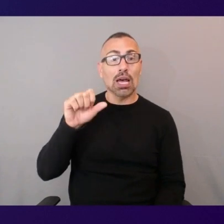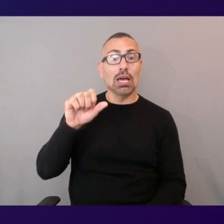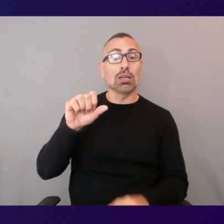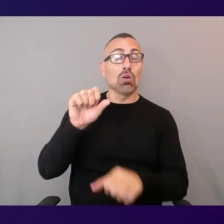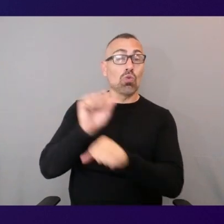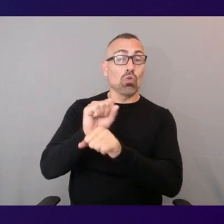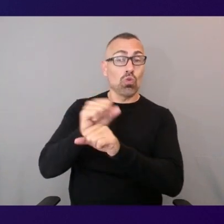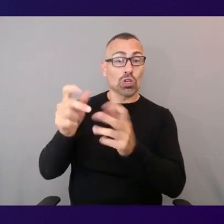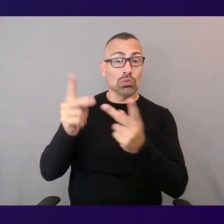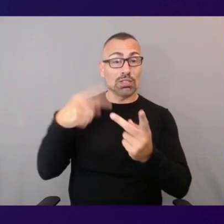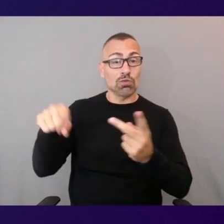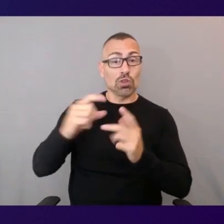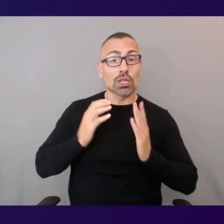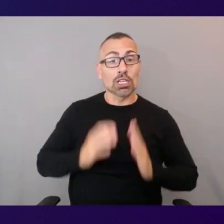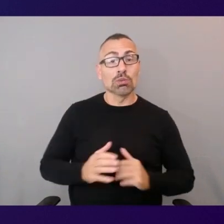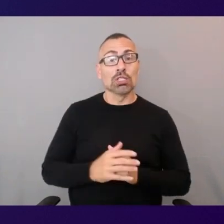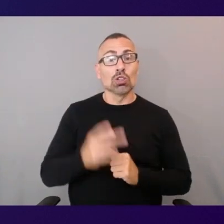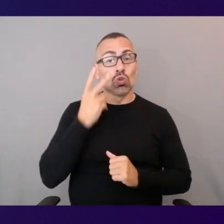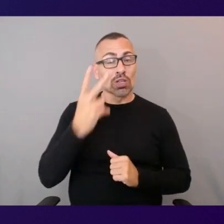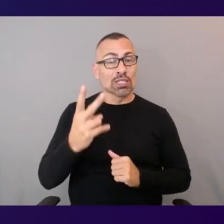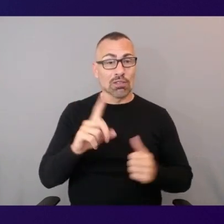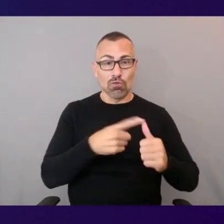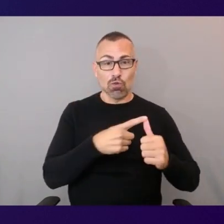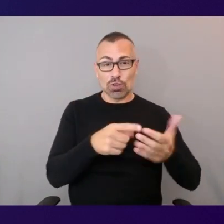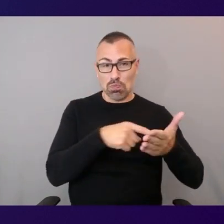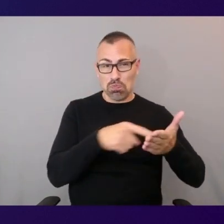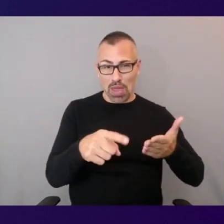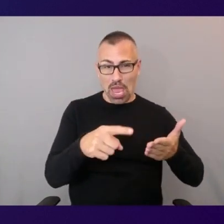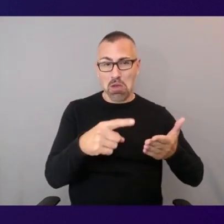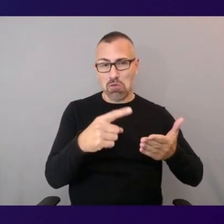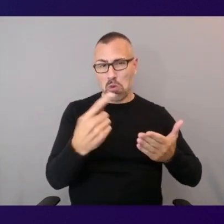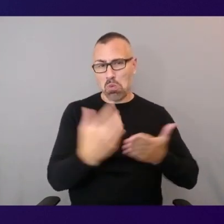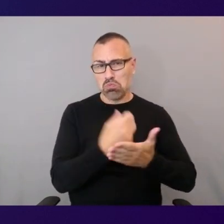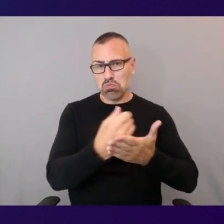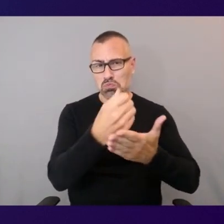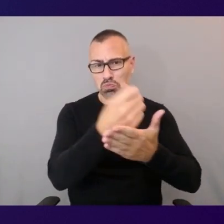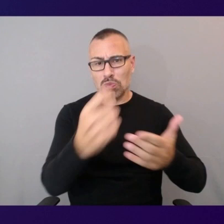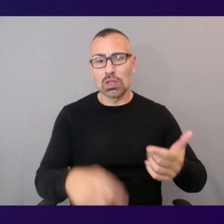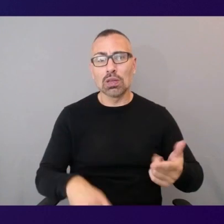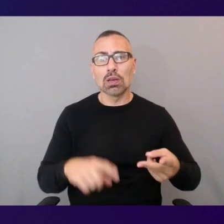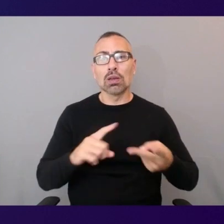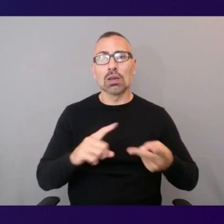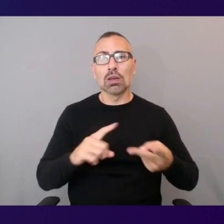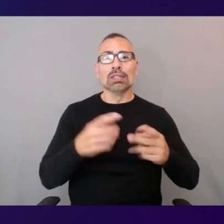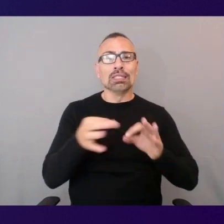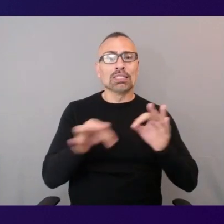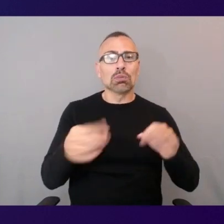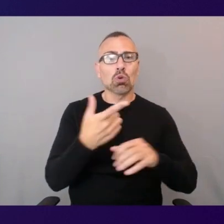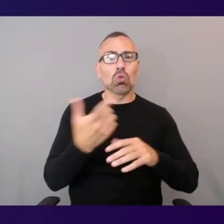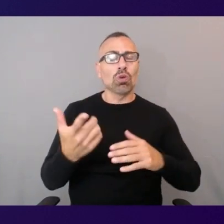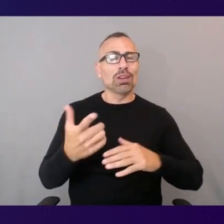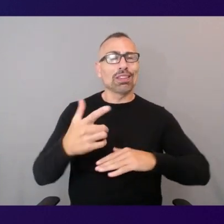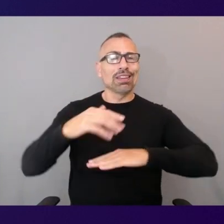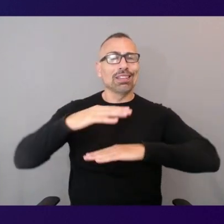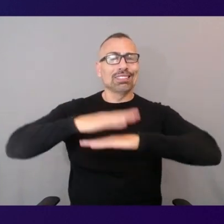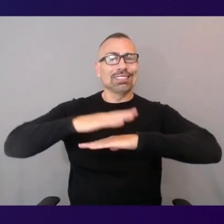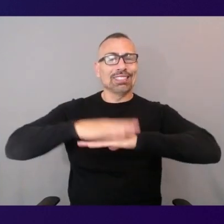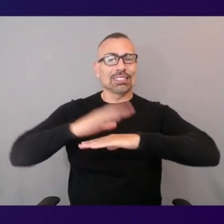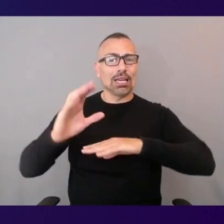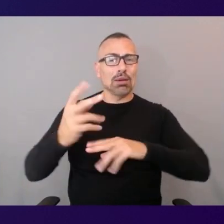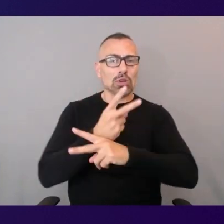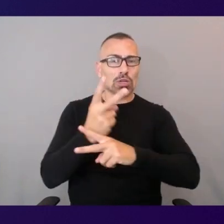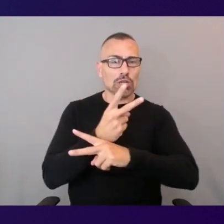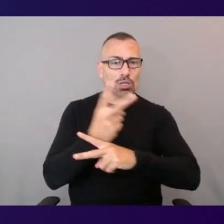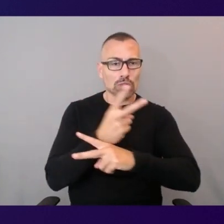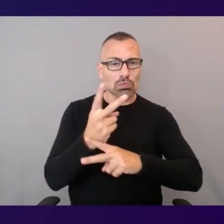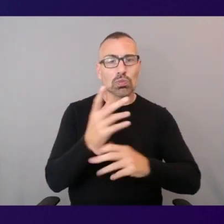that pricing model, the pay-as-you-go, making it simple with desktop compute resource models that are meant for, this is infrastructure meant for the